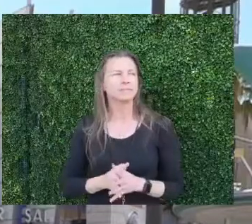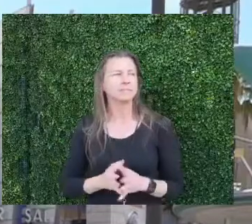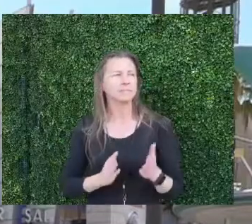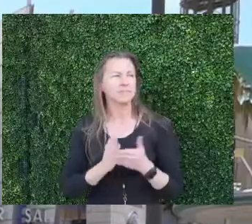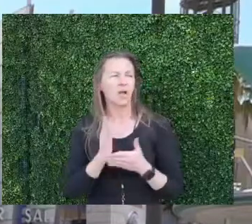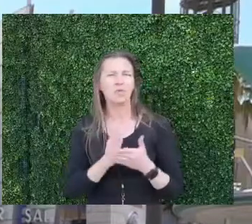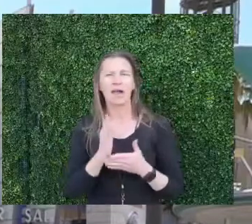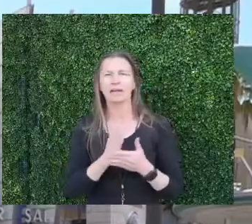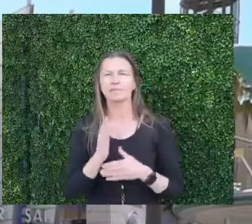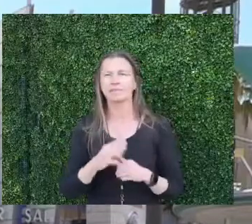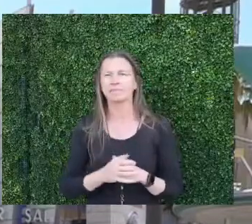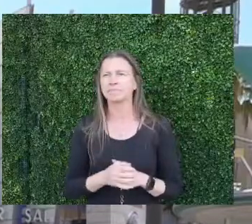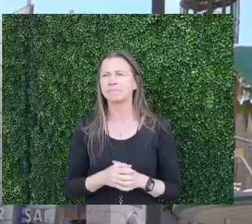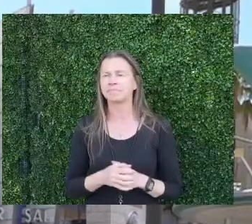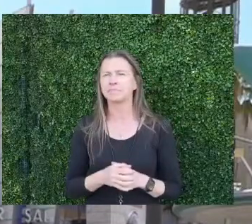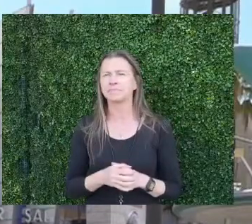right.